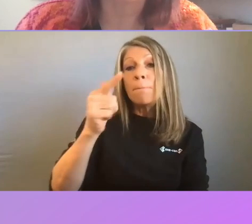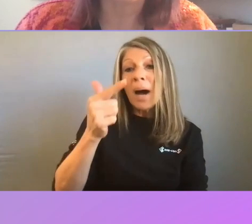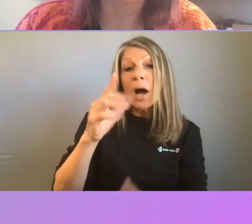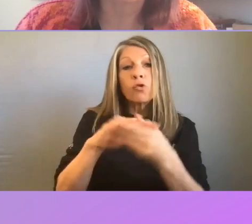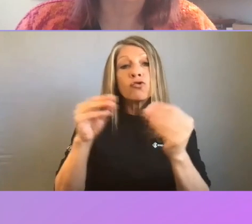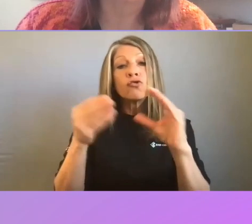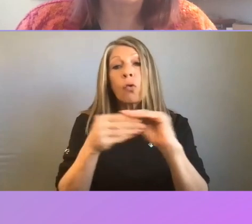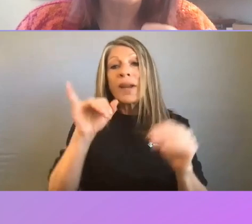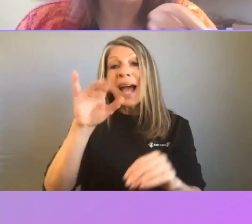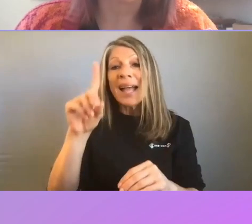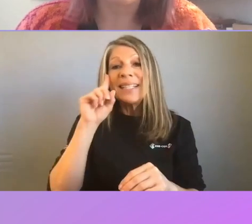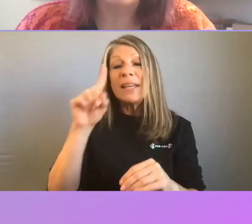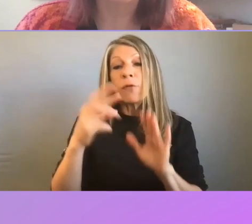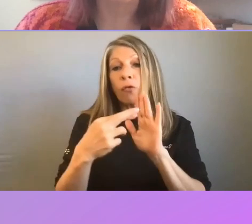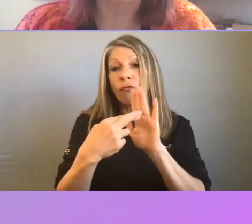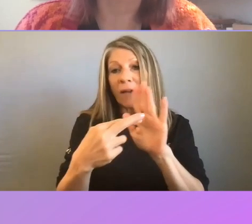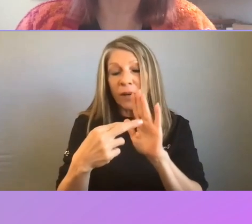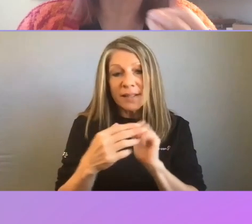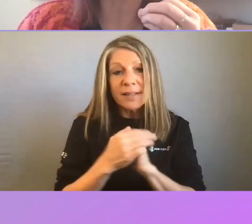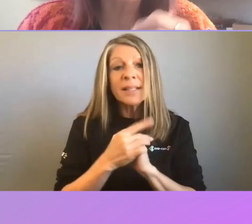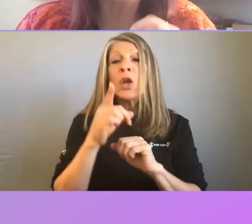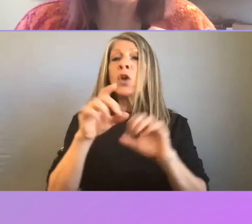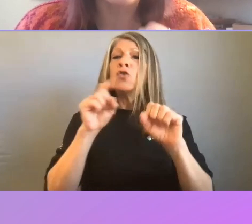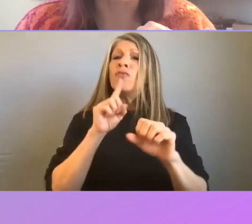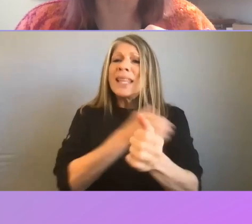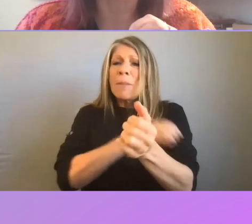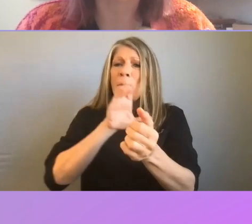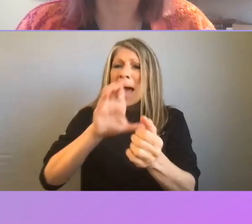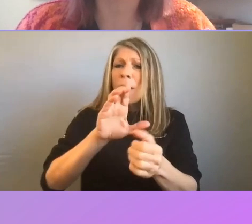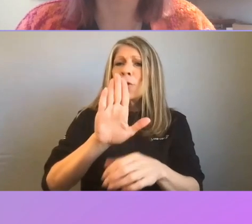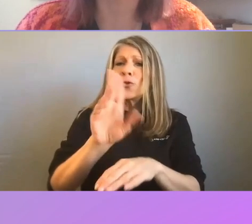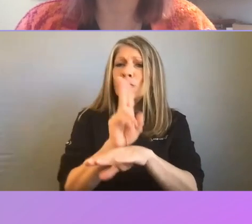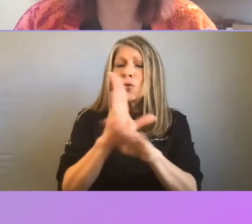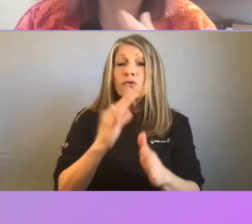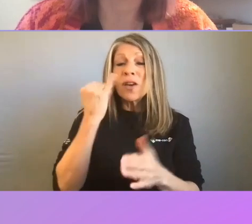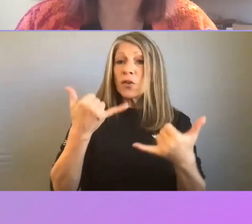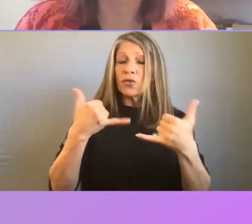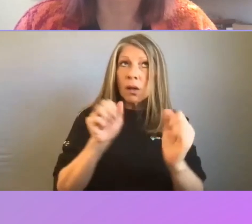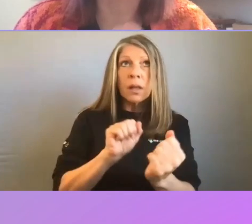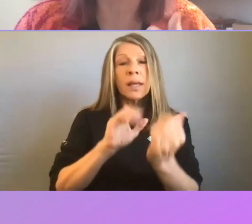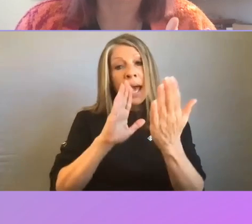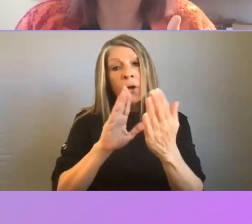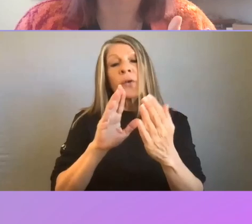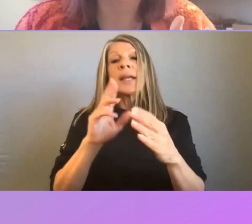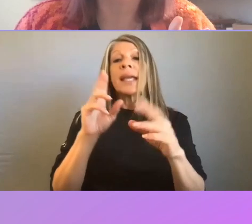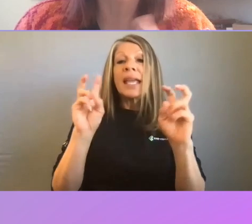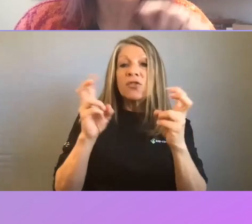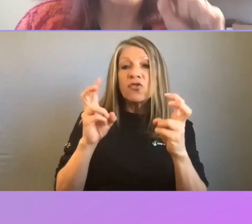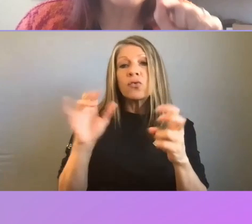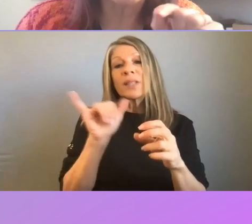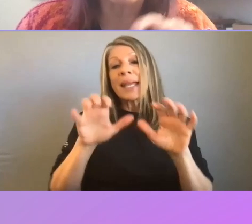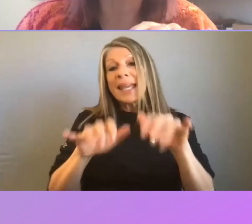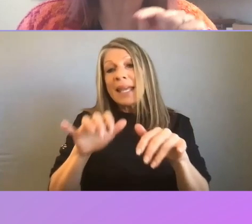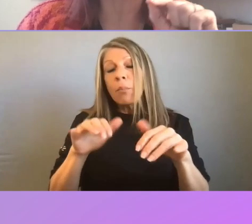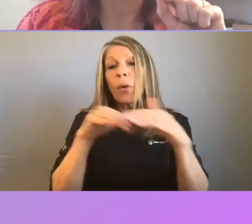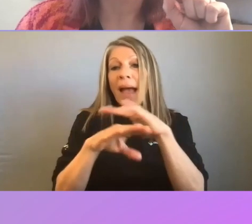for reference, because that way you empower your users. If they're still encountering some issues, say with keyboard access in the chat pod,